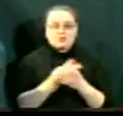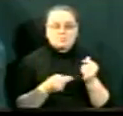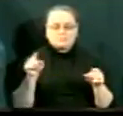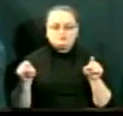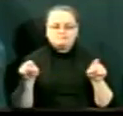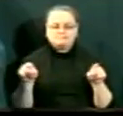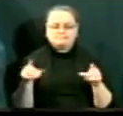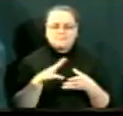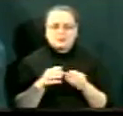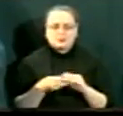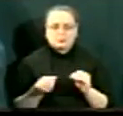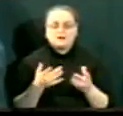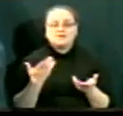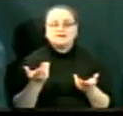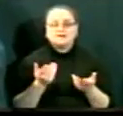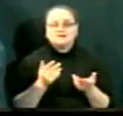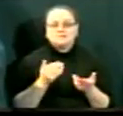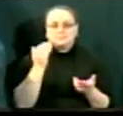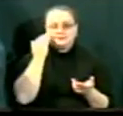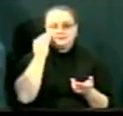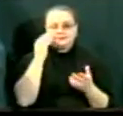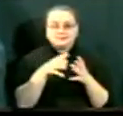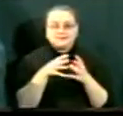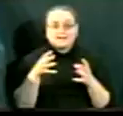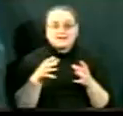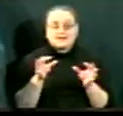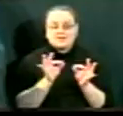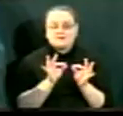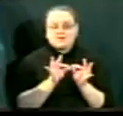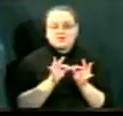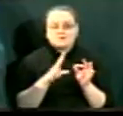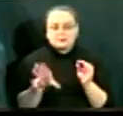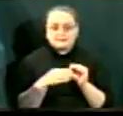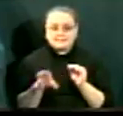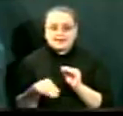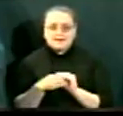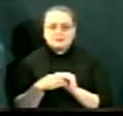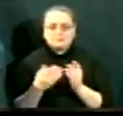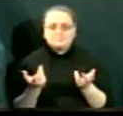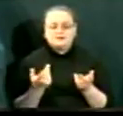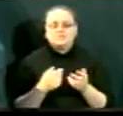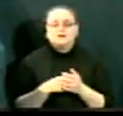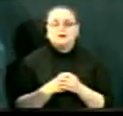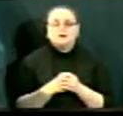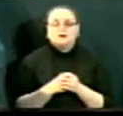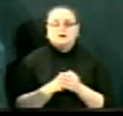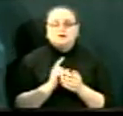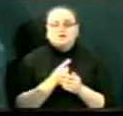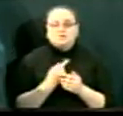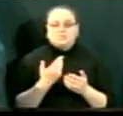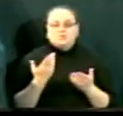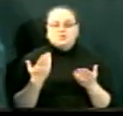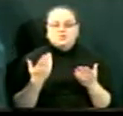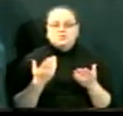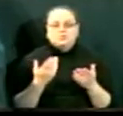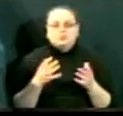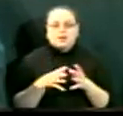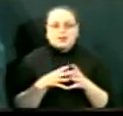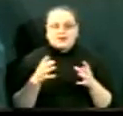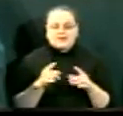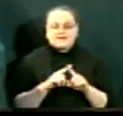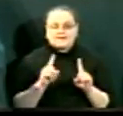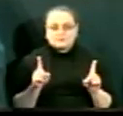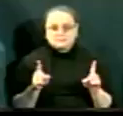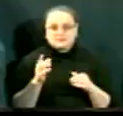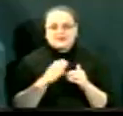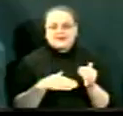the story, that you know there is a lot of value that's being added. We do a lot of things differently